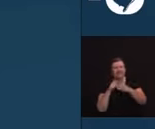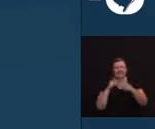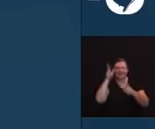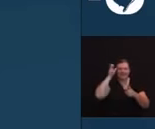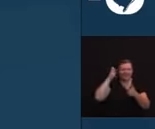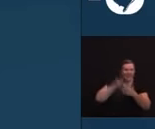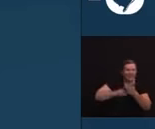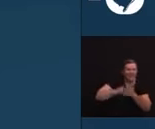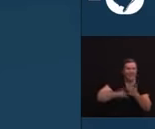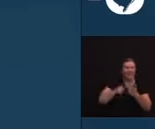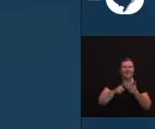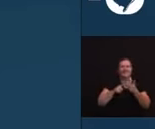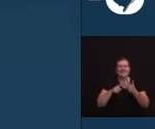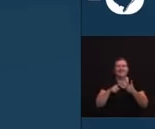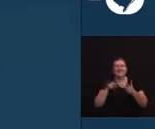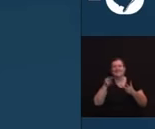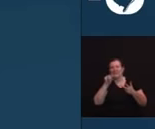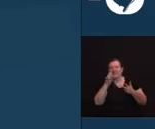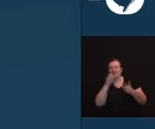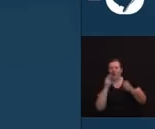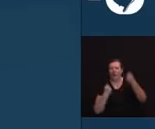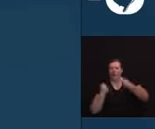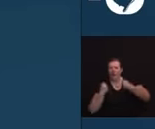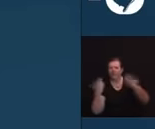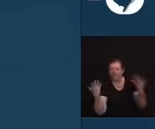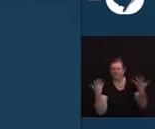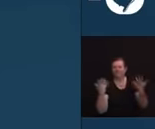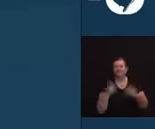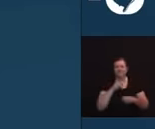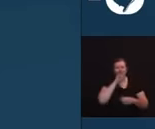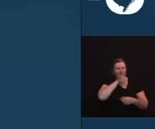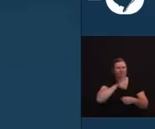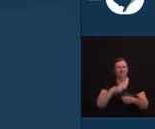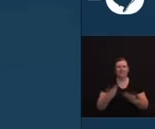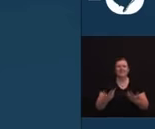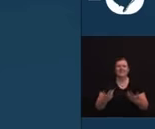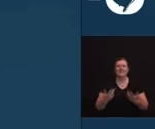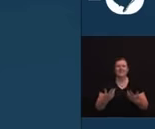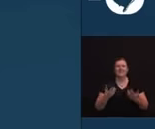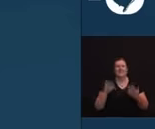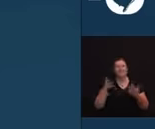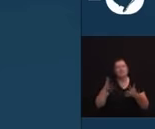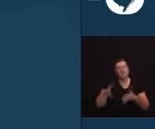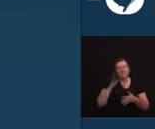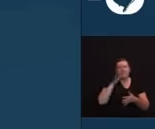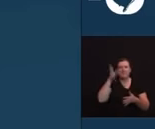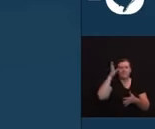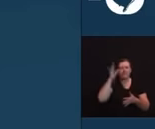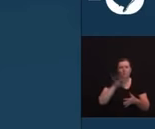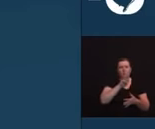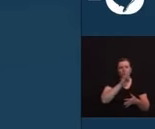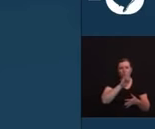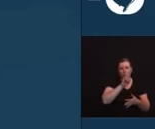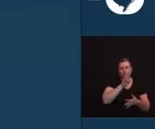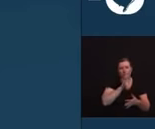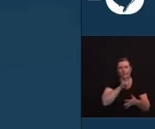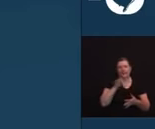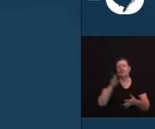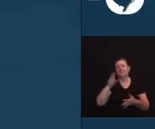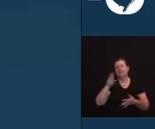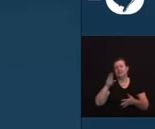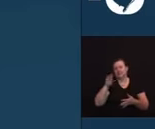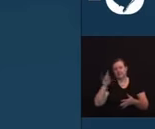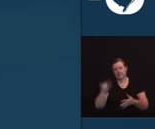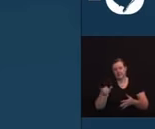him. He is mourned by his parents, Jude and Sandy, I'll come back to them in a minute, and grandparents Lucy Russo and